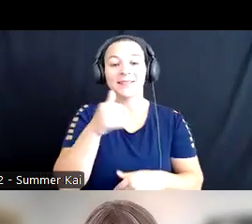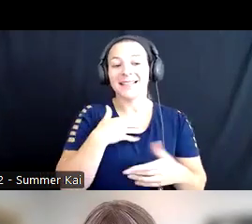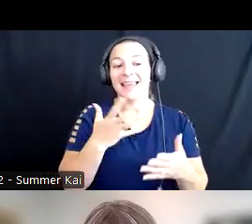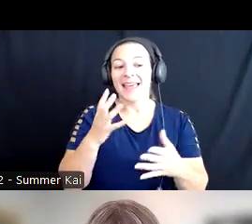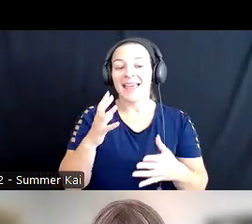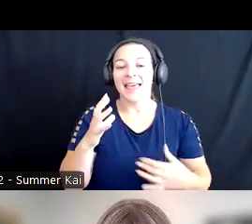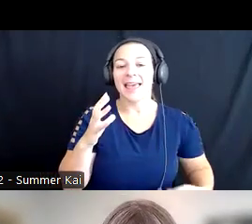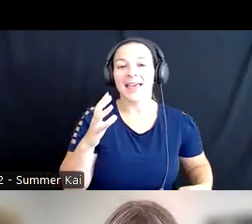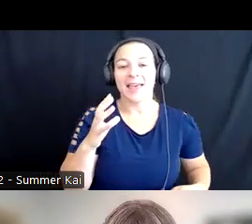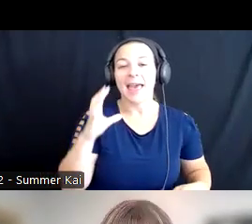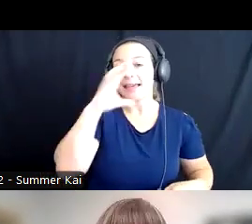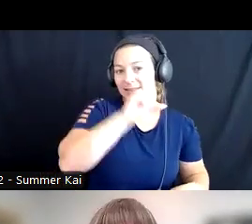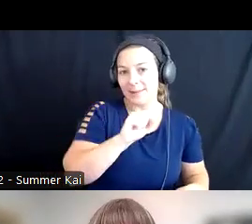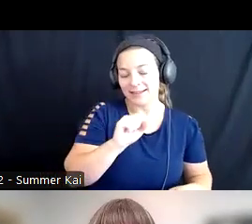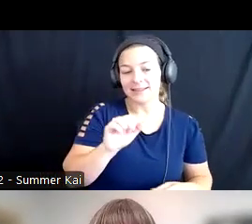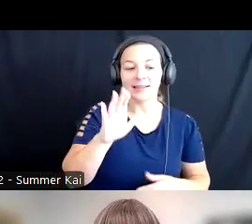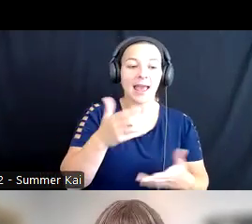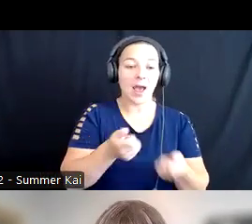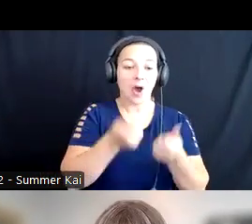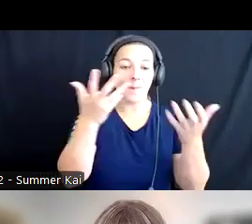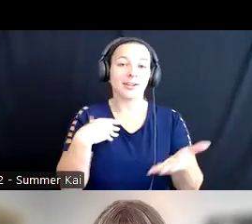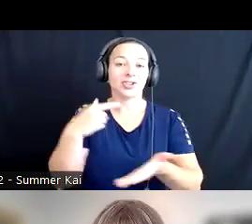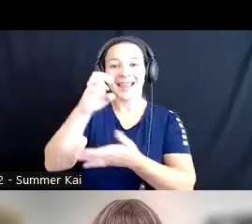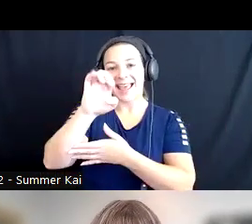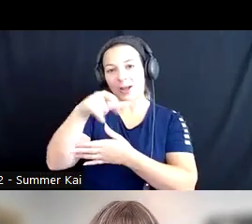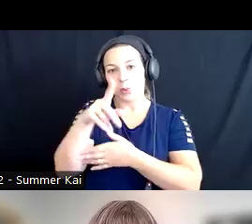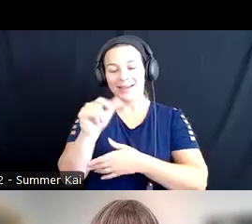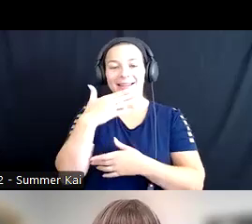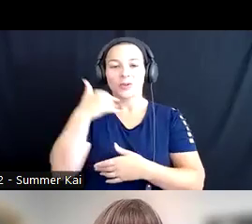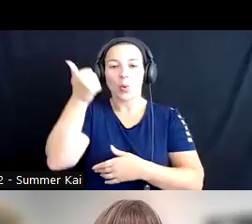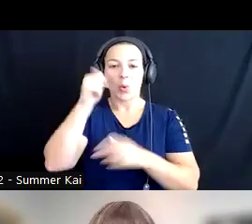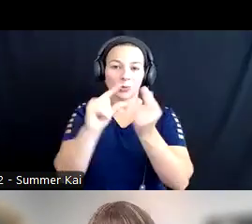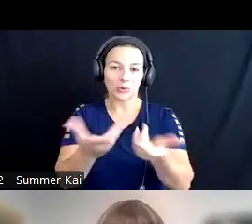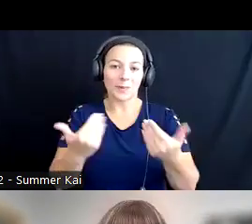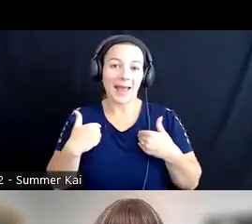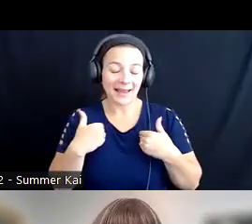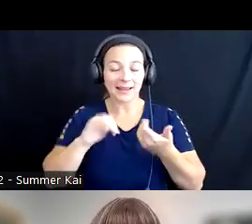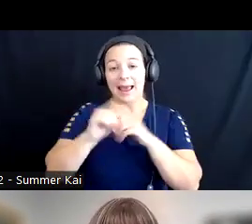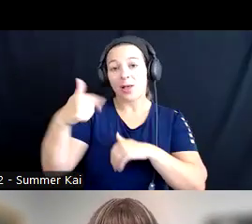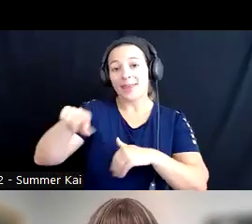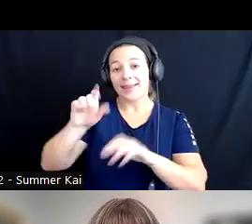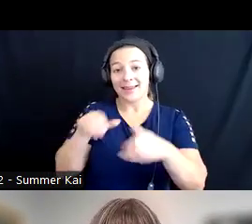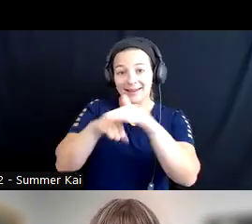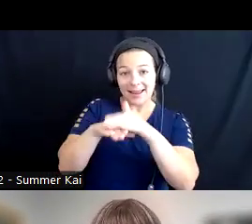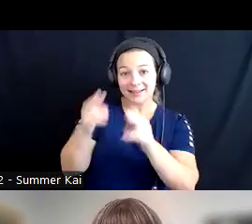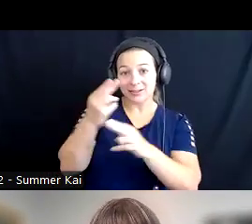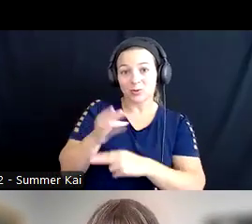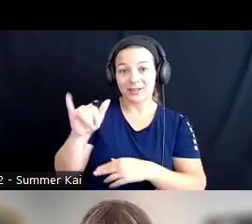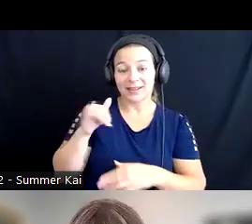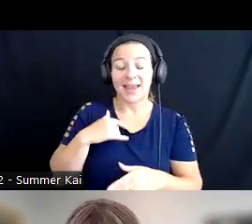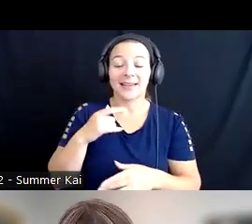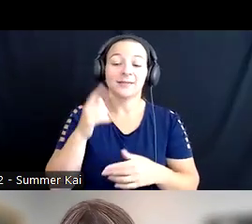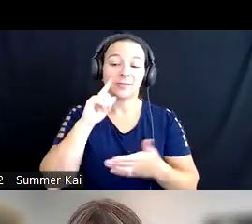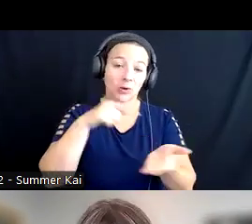that older adults in this group have. We look at the barriers and challenges to accessing it and which subset is most likely to be